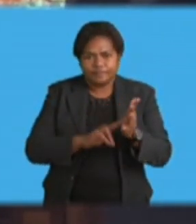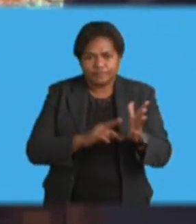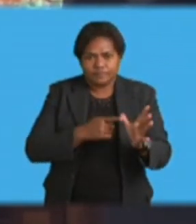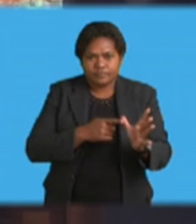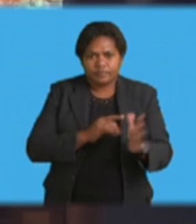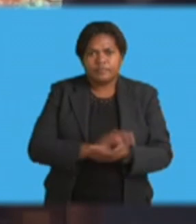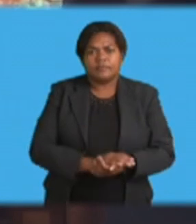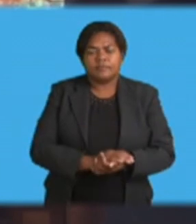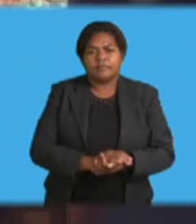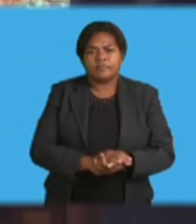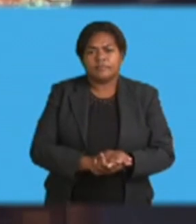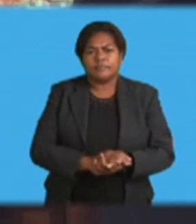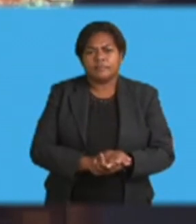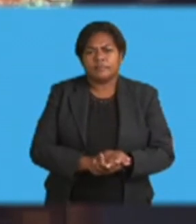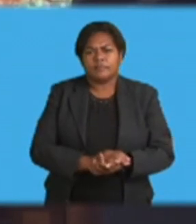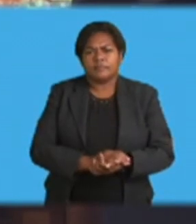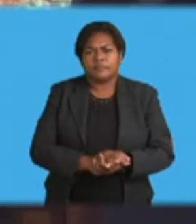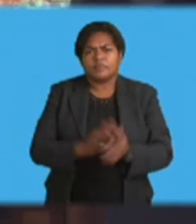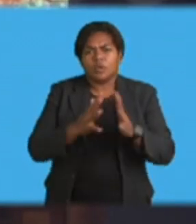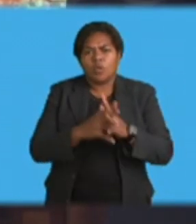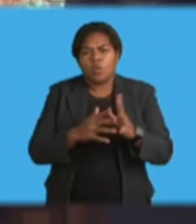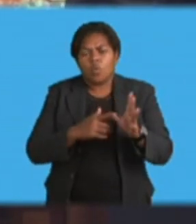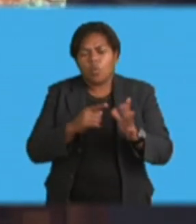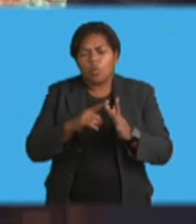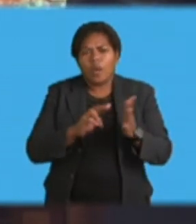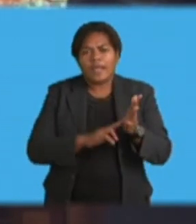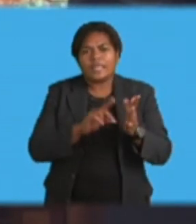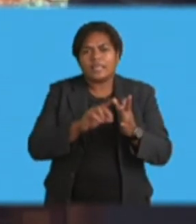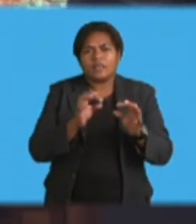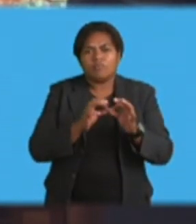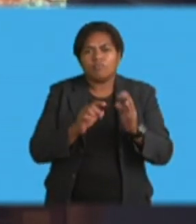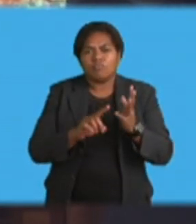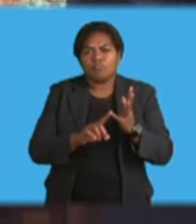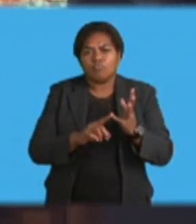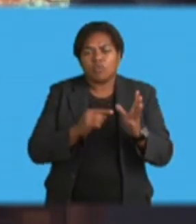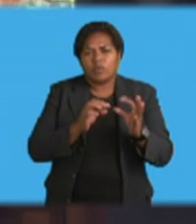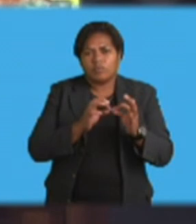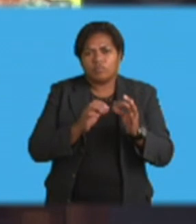the Wandina River, and Wanimbuabua River Bank Protection in Wanindui Village, because these are some of